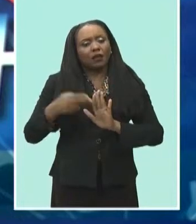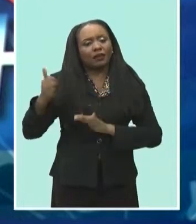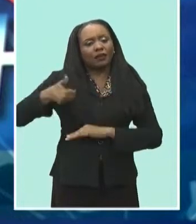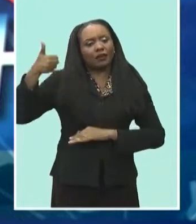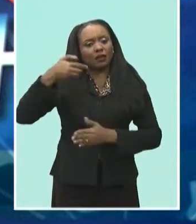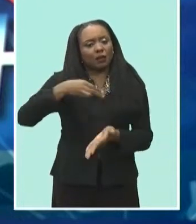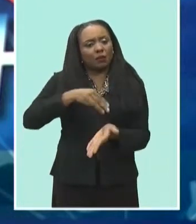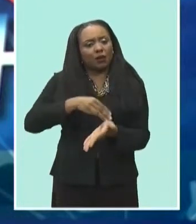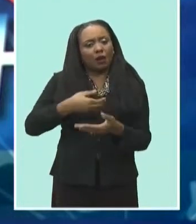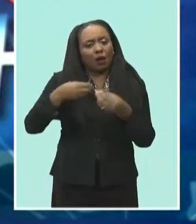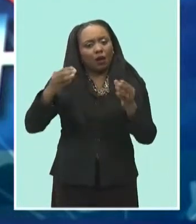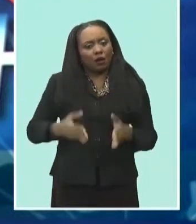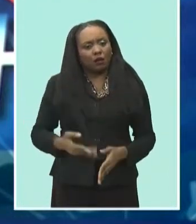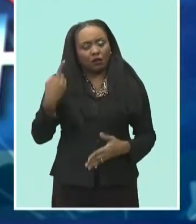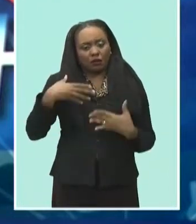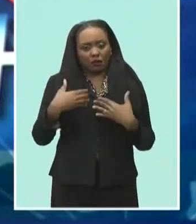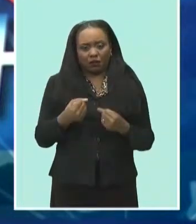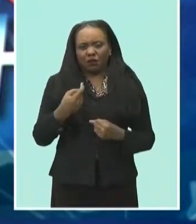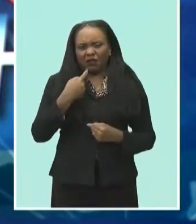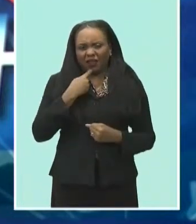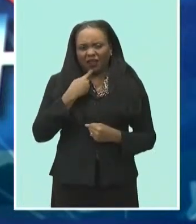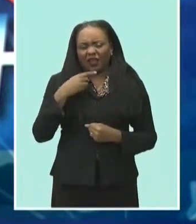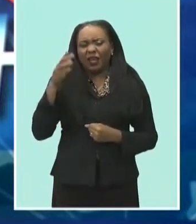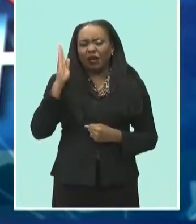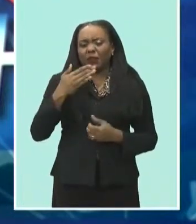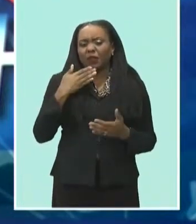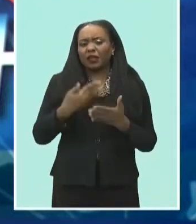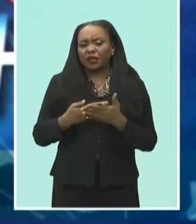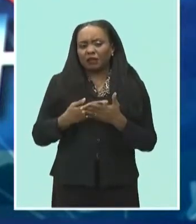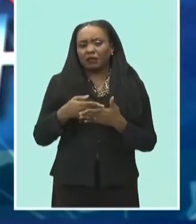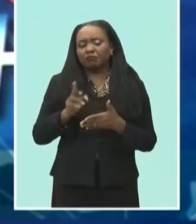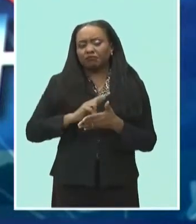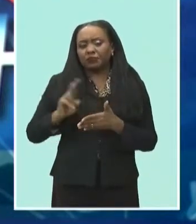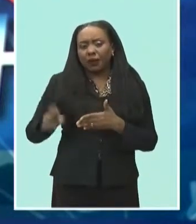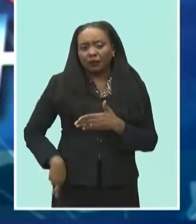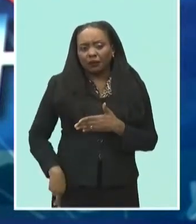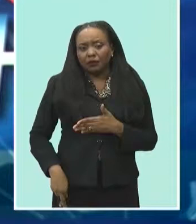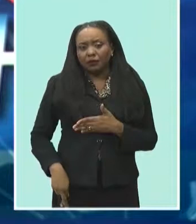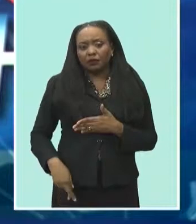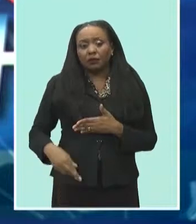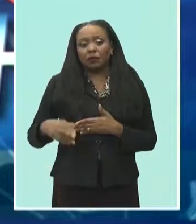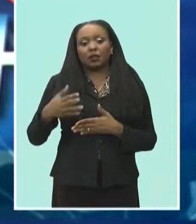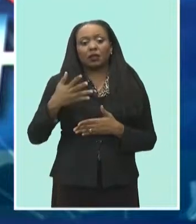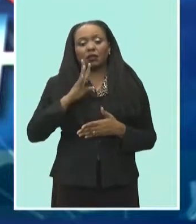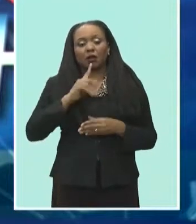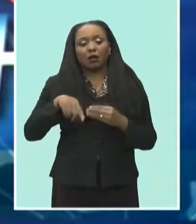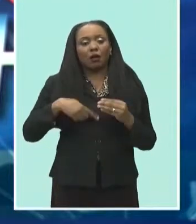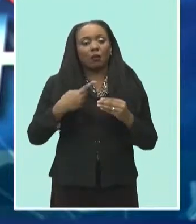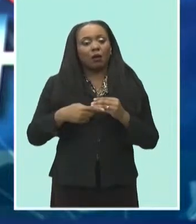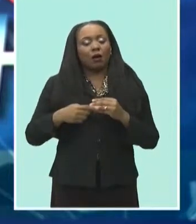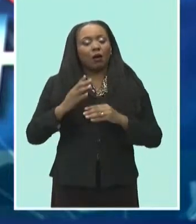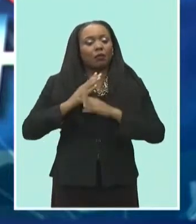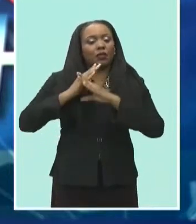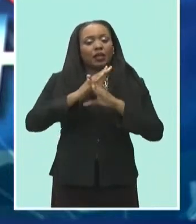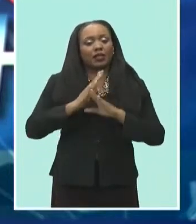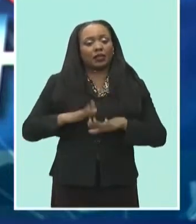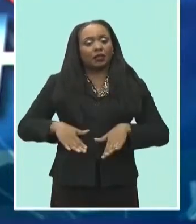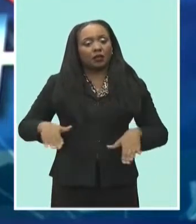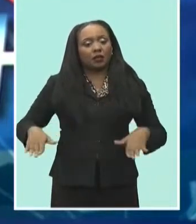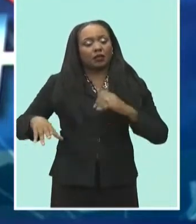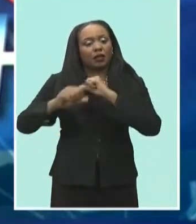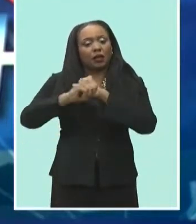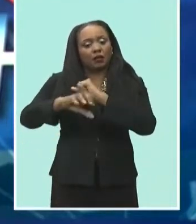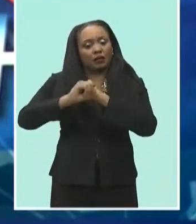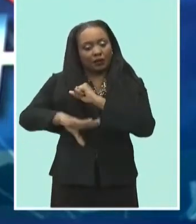Phillips, expects that the move will yield results, and he was speaking at the launch of the Switch It Up, Protect Our Children multimedia